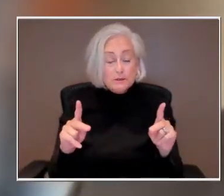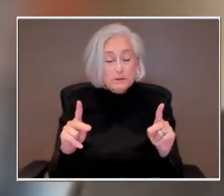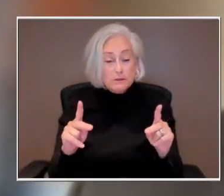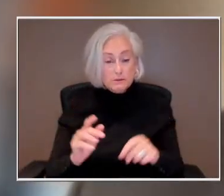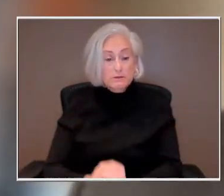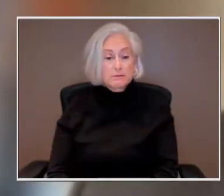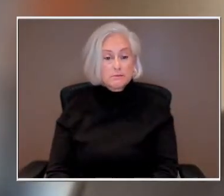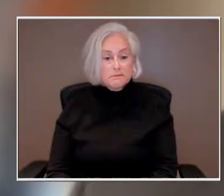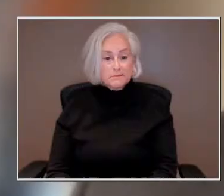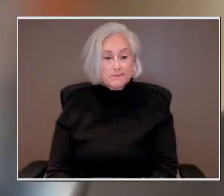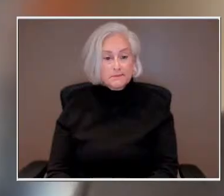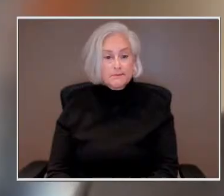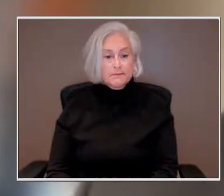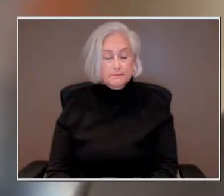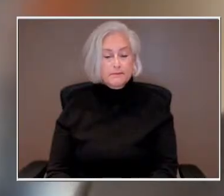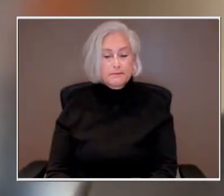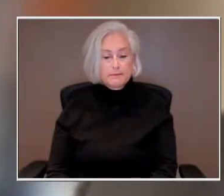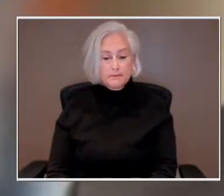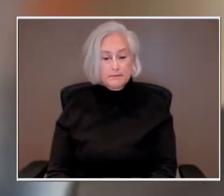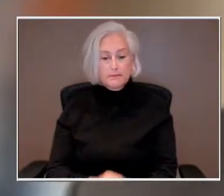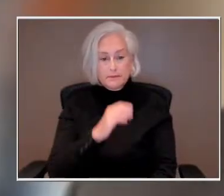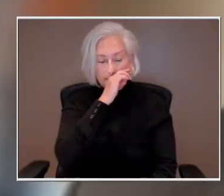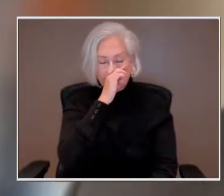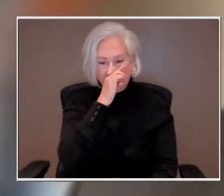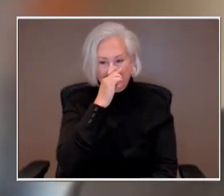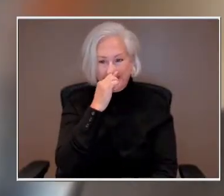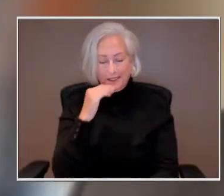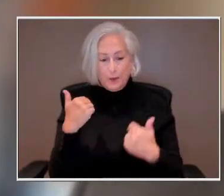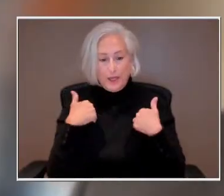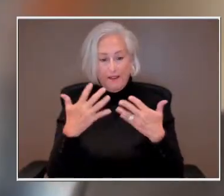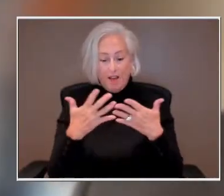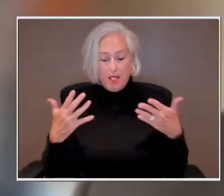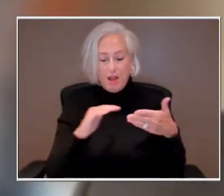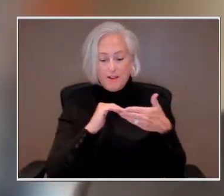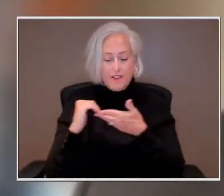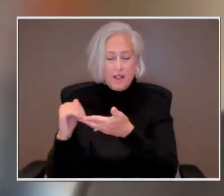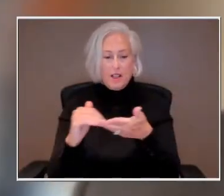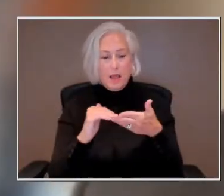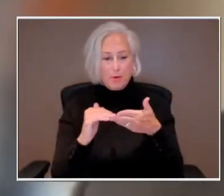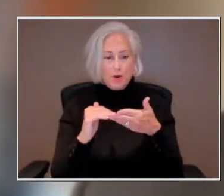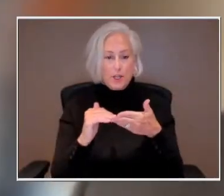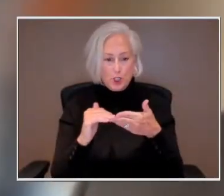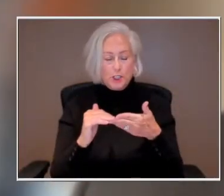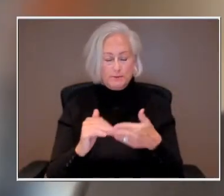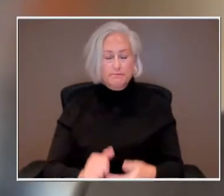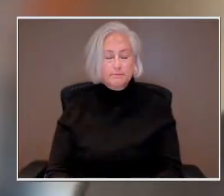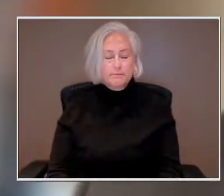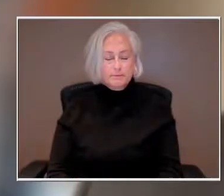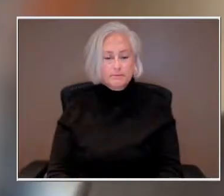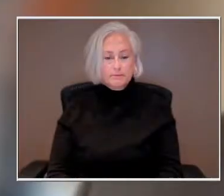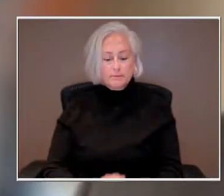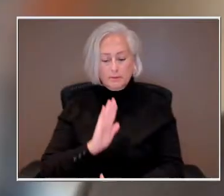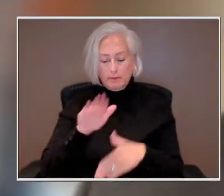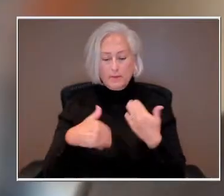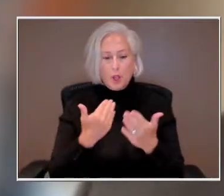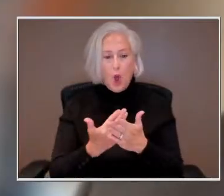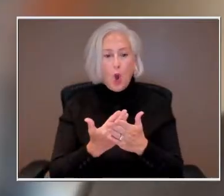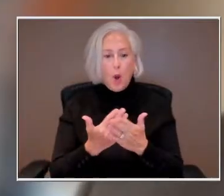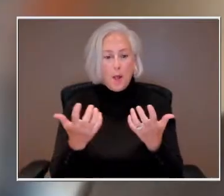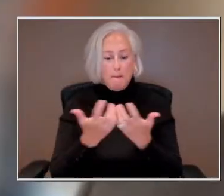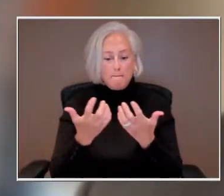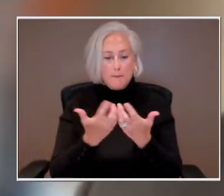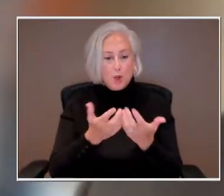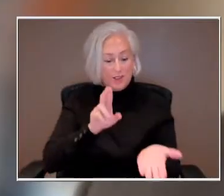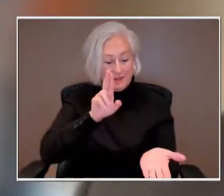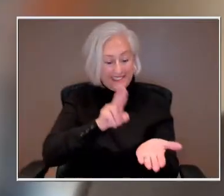So there's a lot of collaboration, obviously, that's in our name. And so all of our partners sign